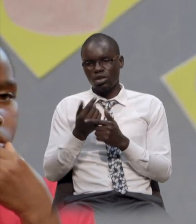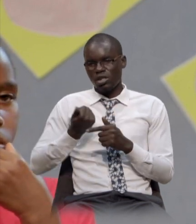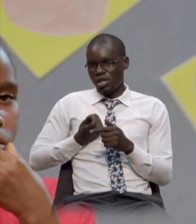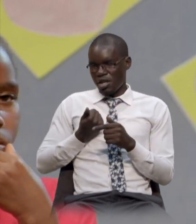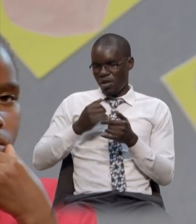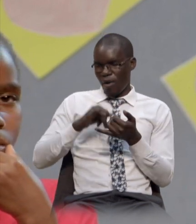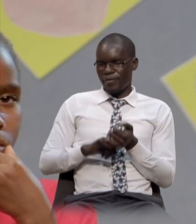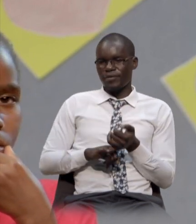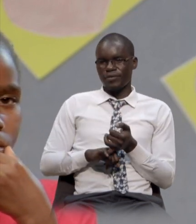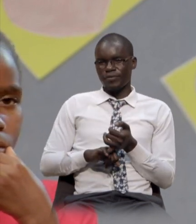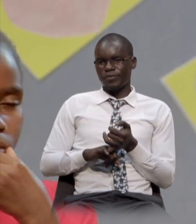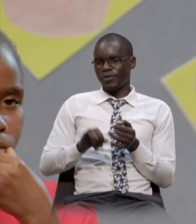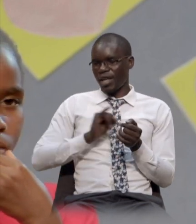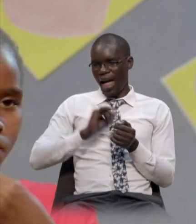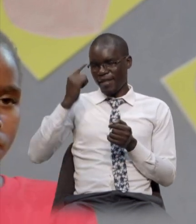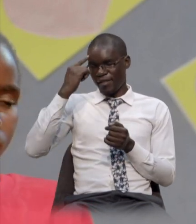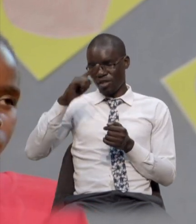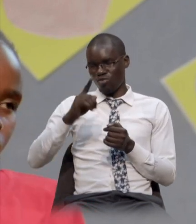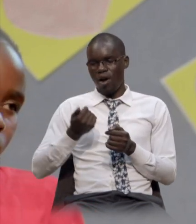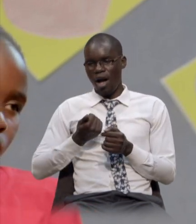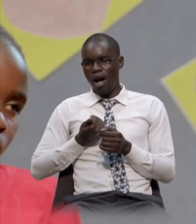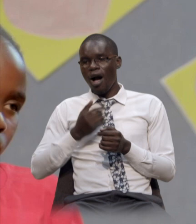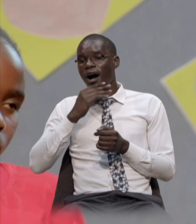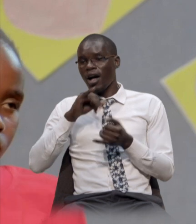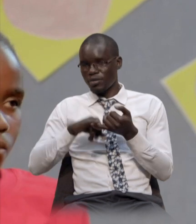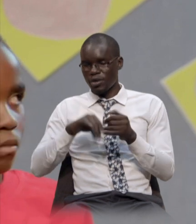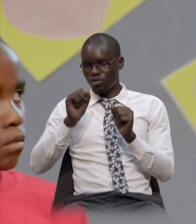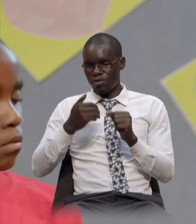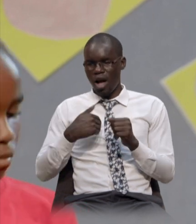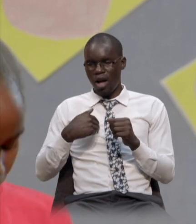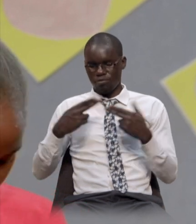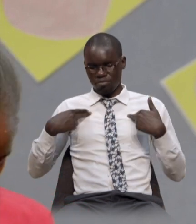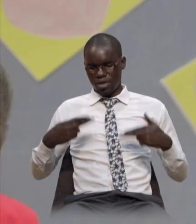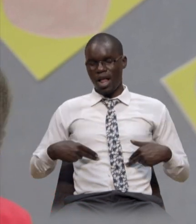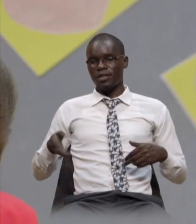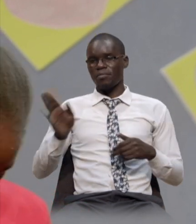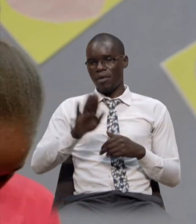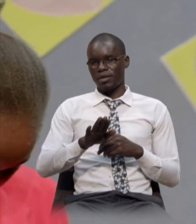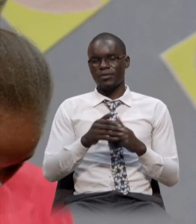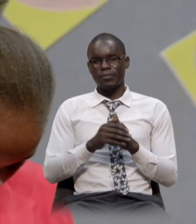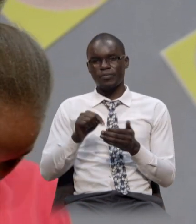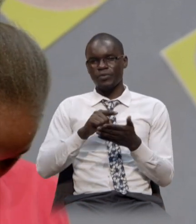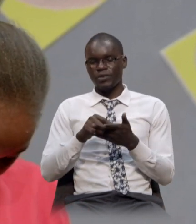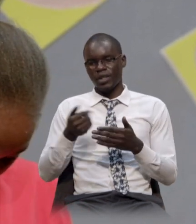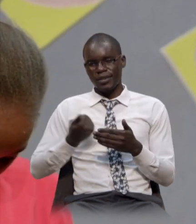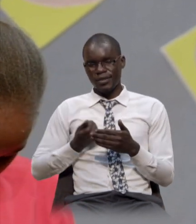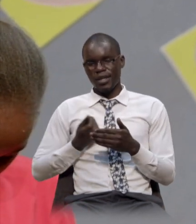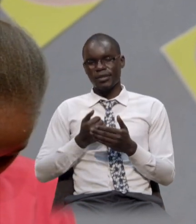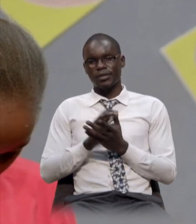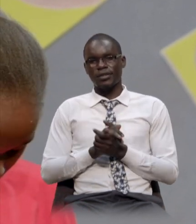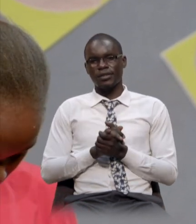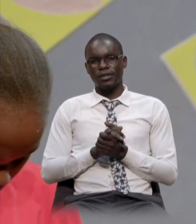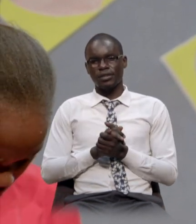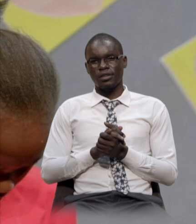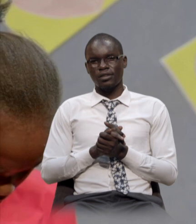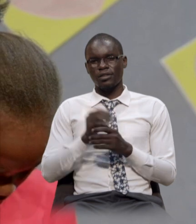healed somewhere. I think your husband can be healed somewhere. This girl